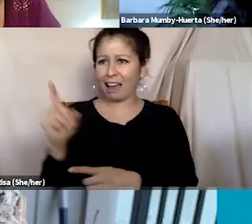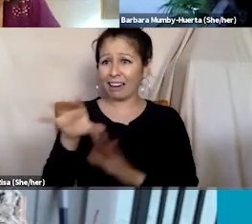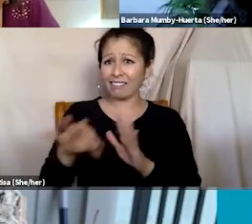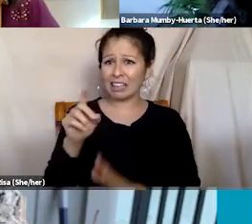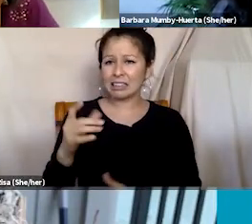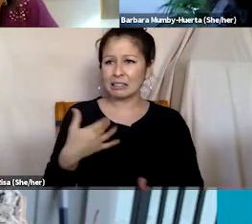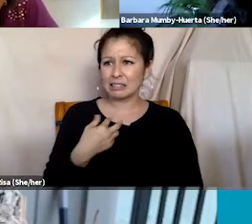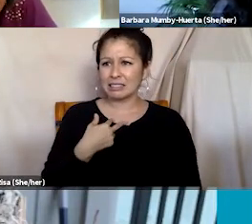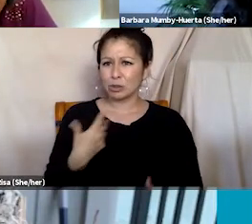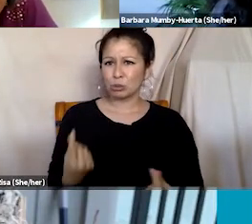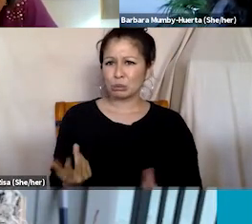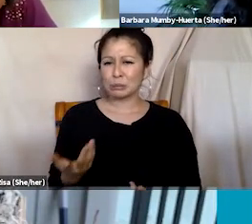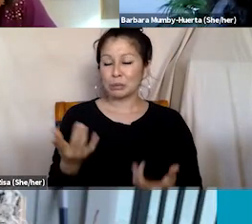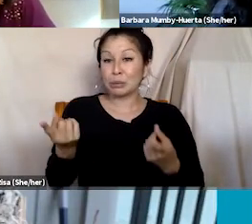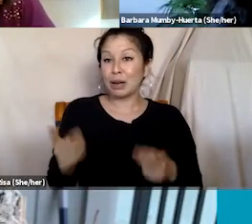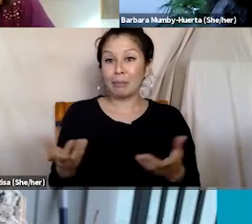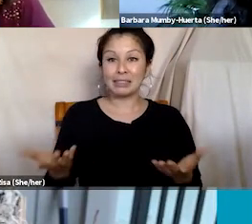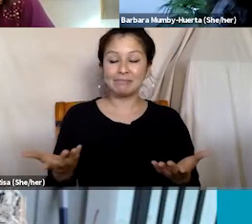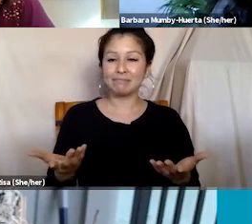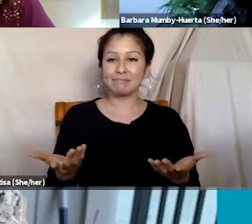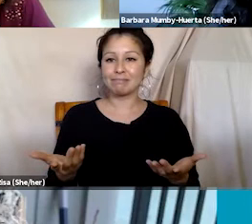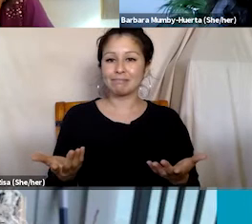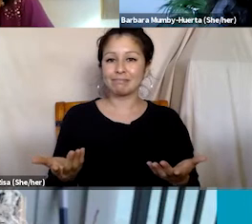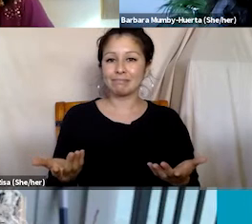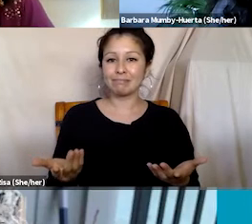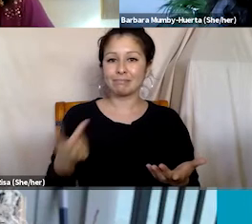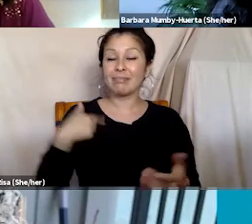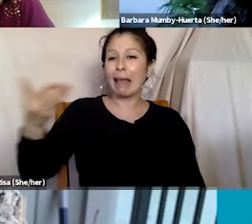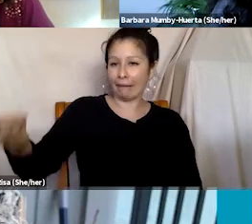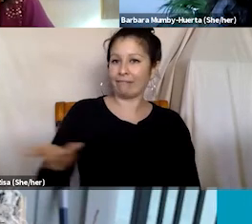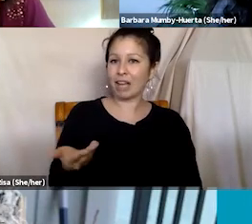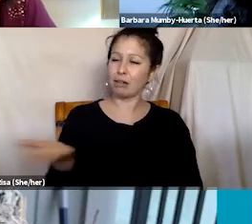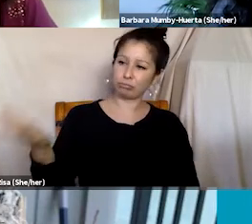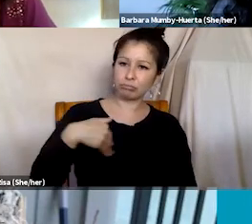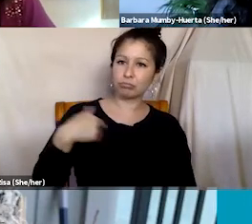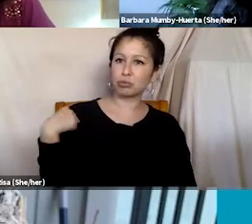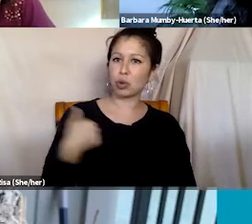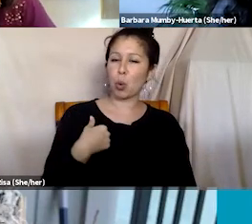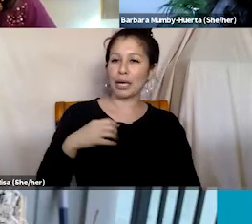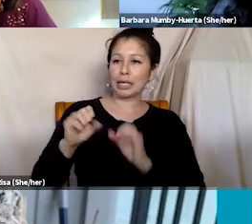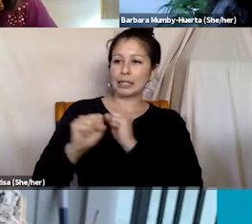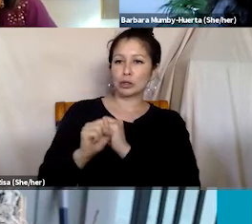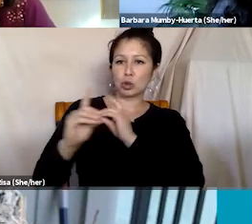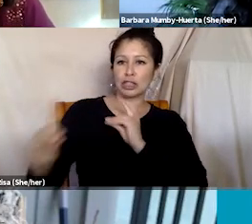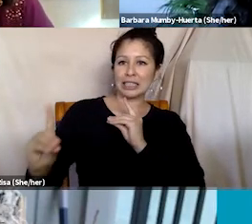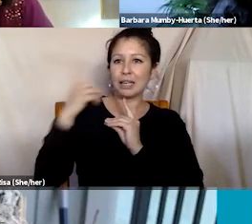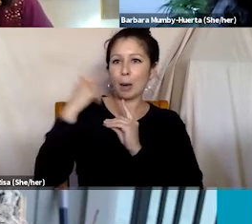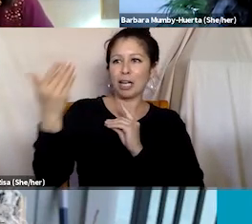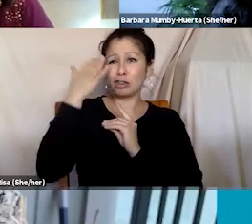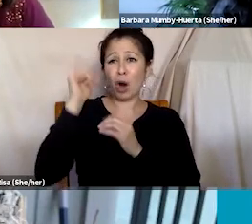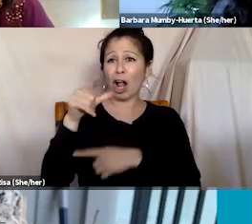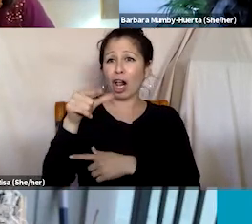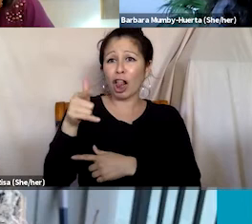So what happened though was I invited her to come over. We social distanced because she didn't even know how to use a glue